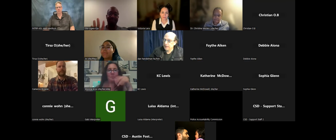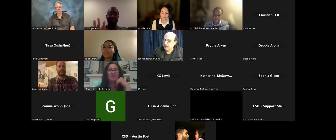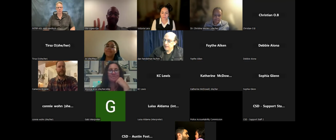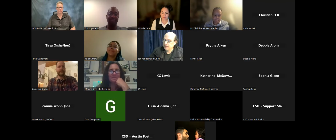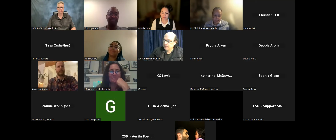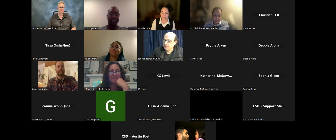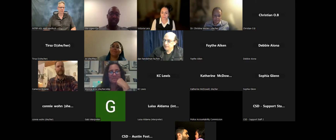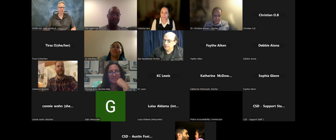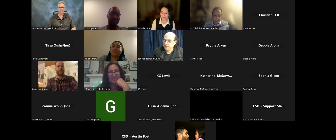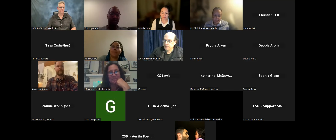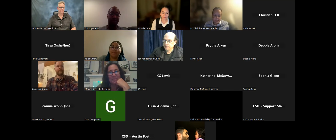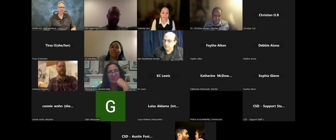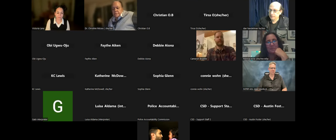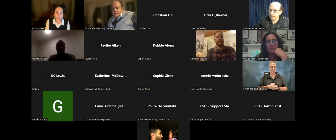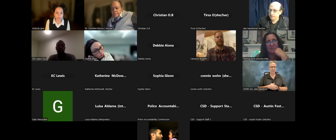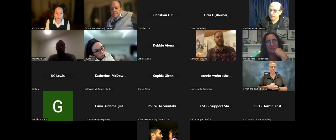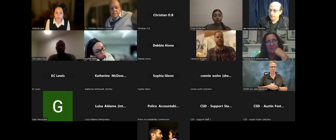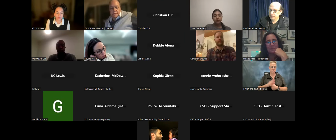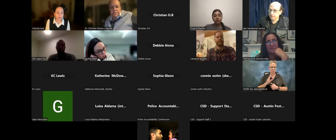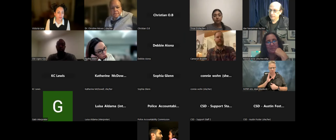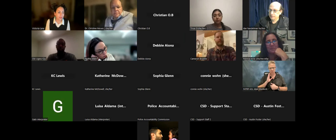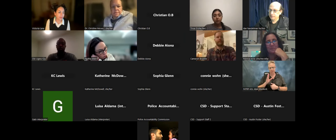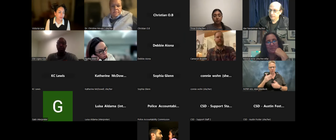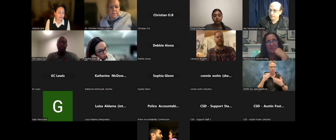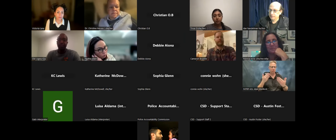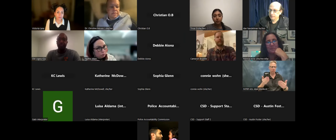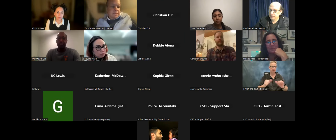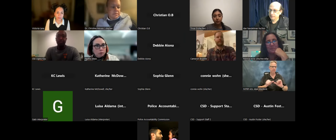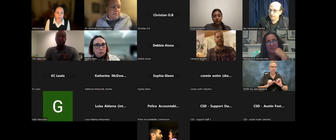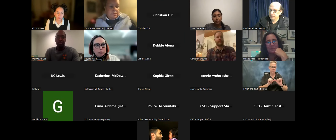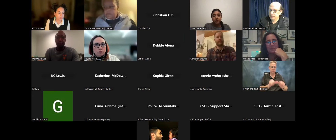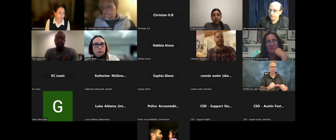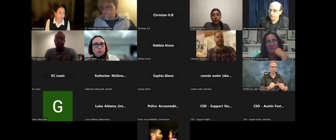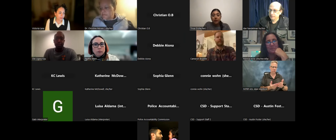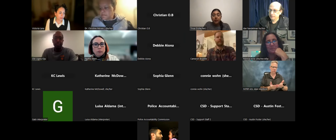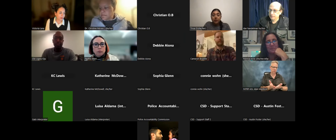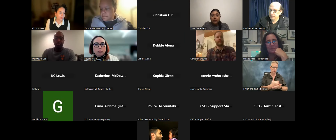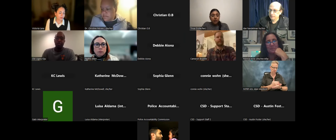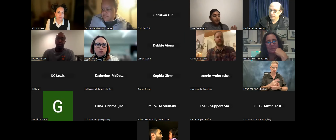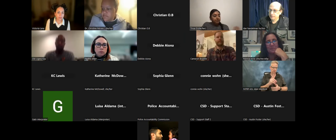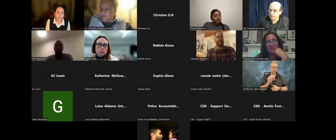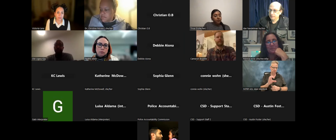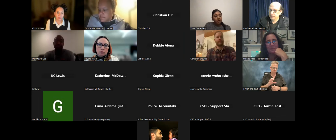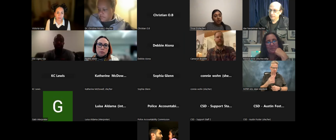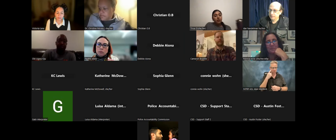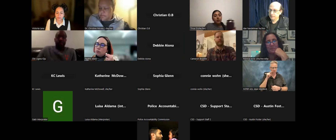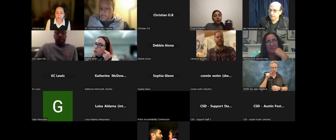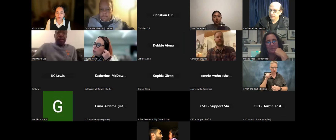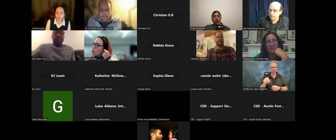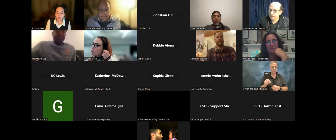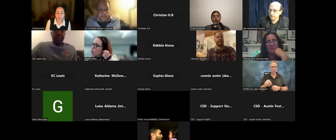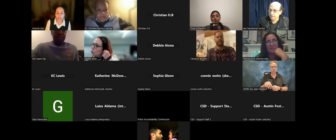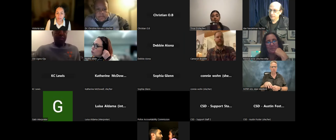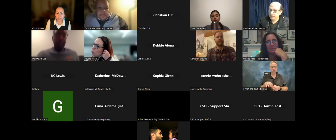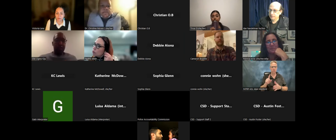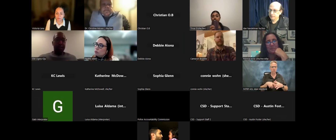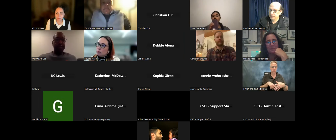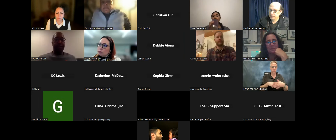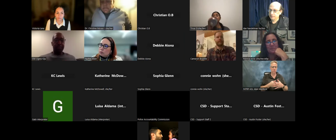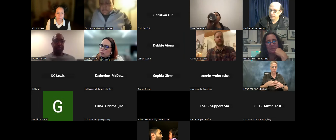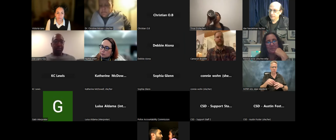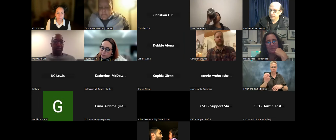Thank you. We'll continue reviewing the document on and start with